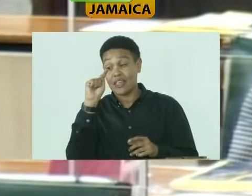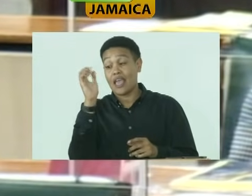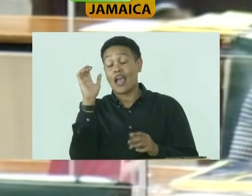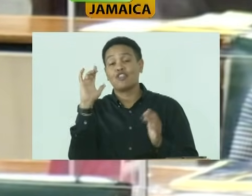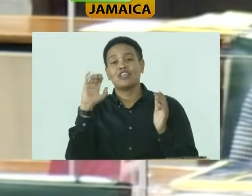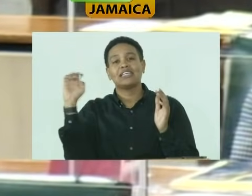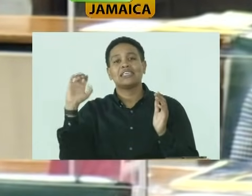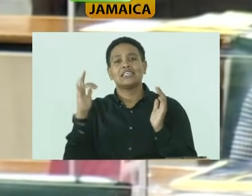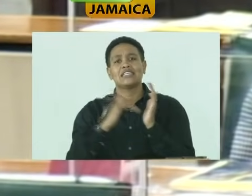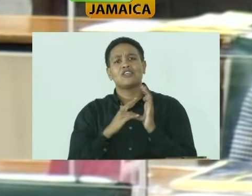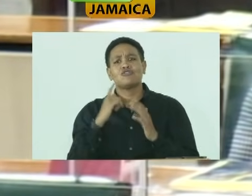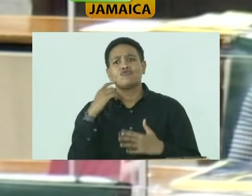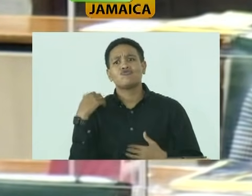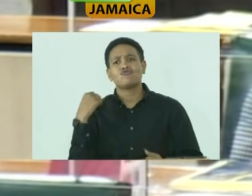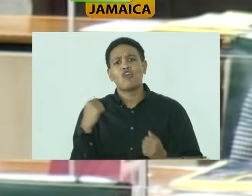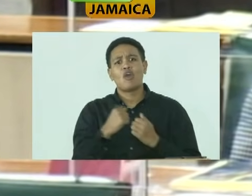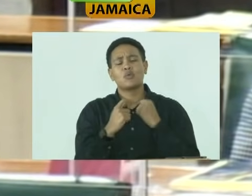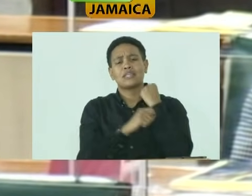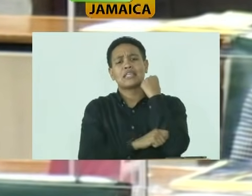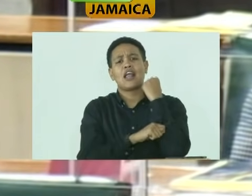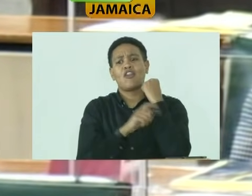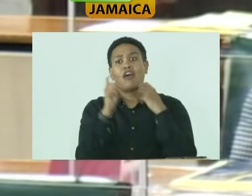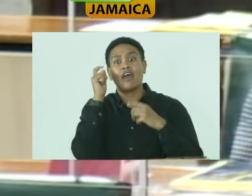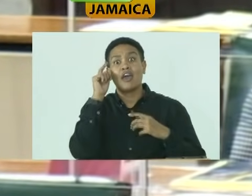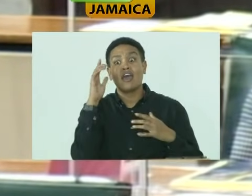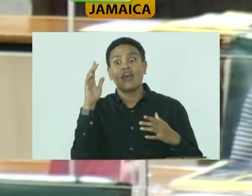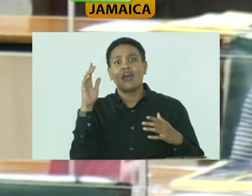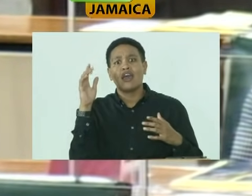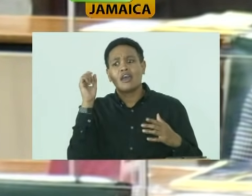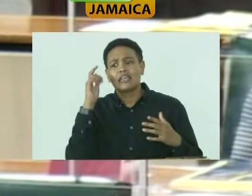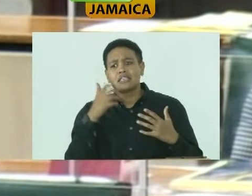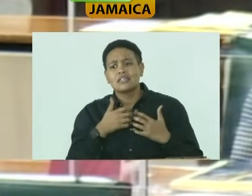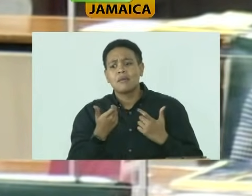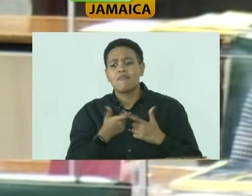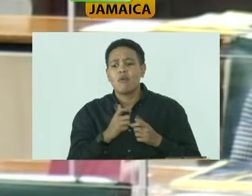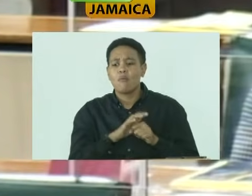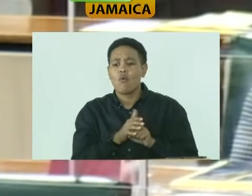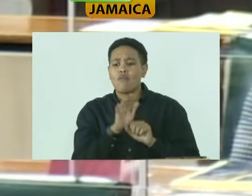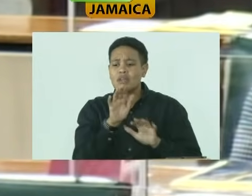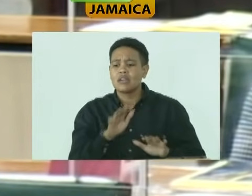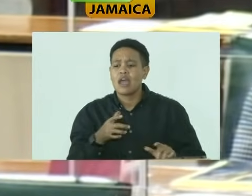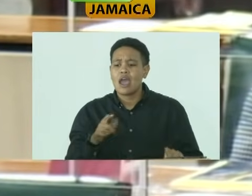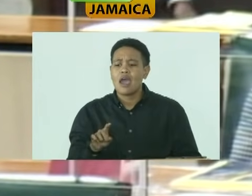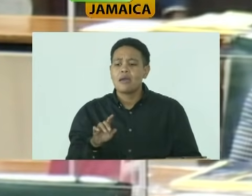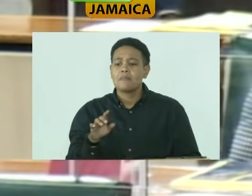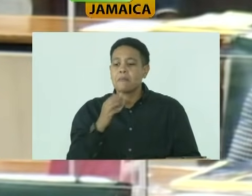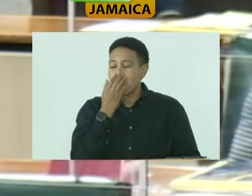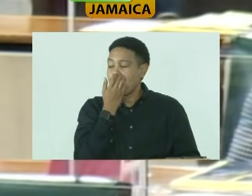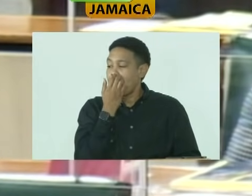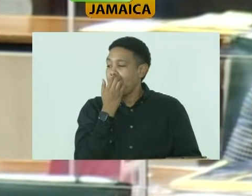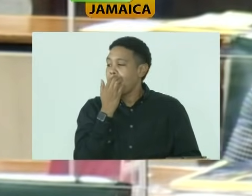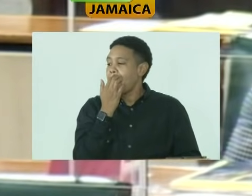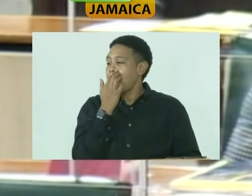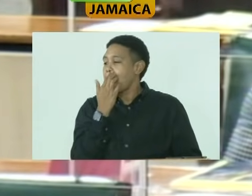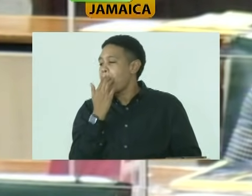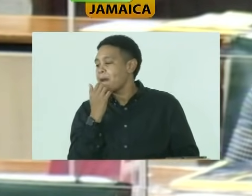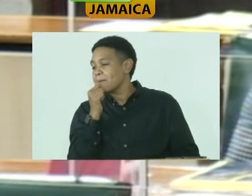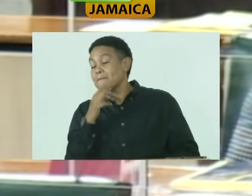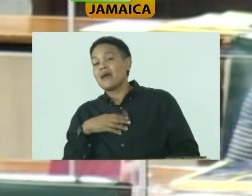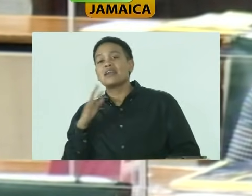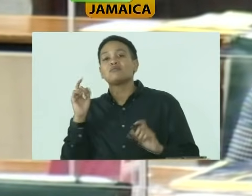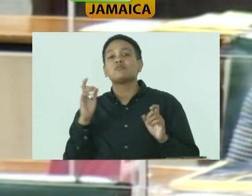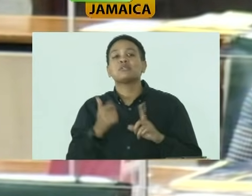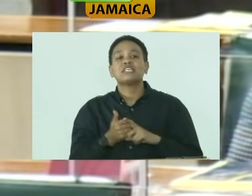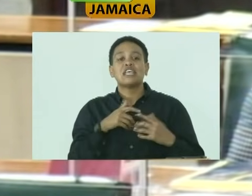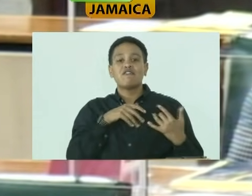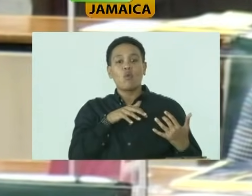Terrelonge, notwithstanding the ravages of COVID-19. Madam Speaker, the war is